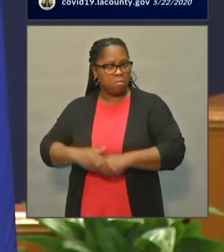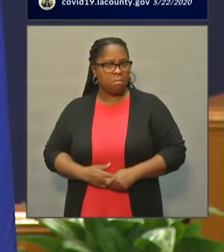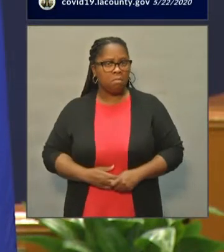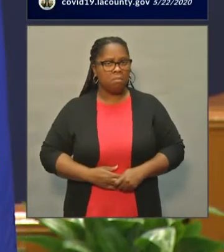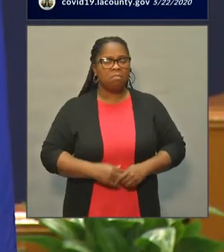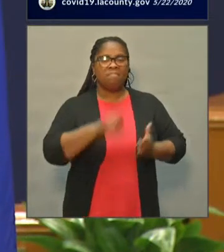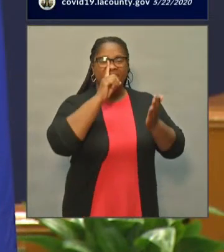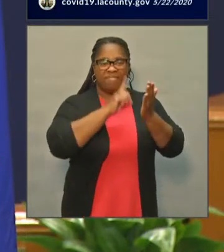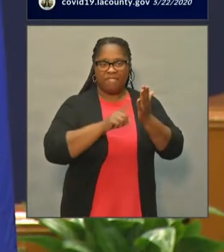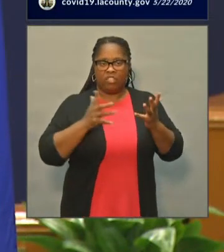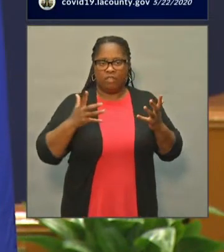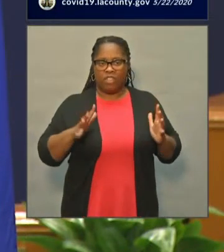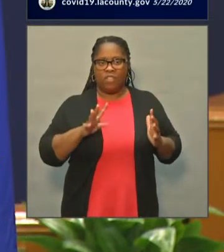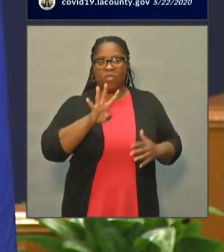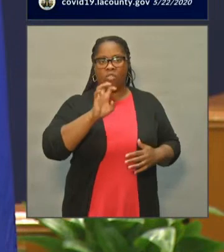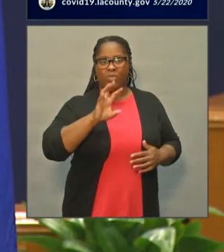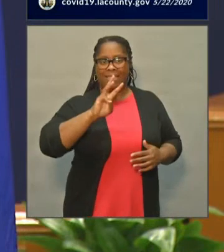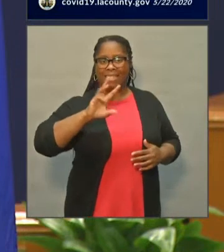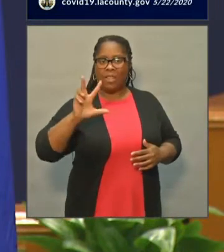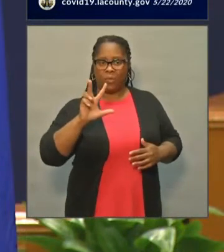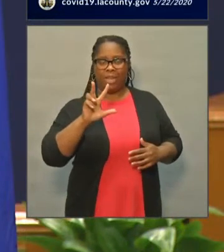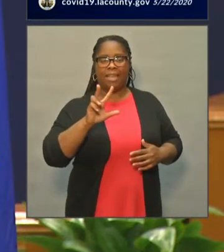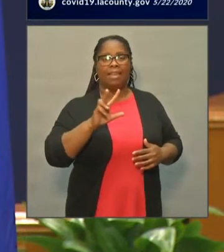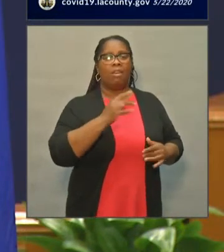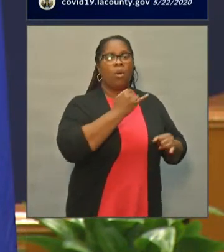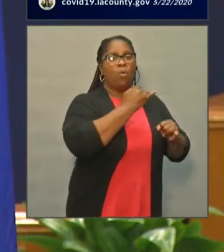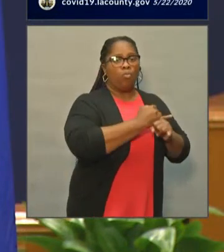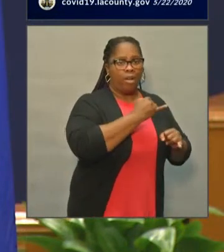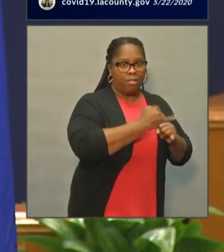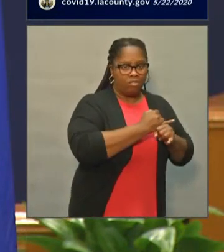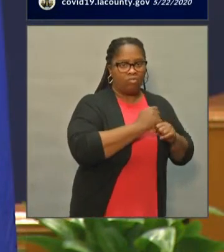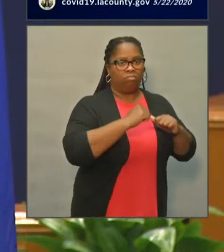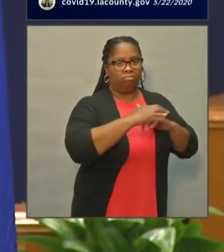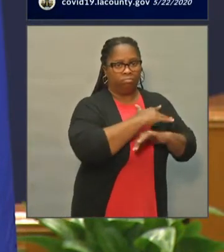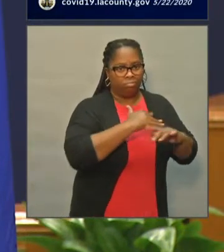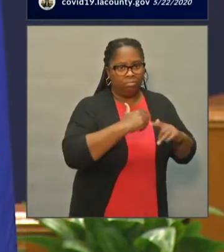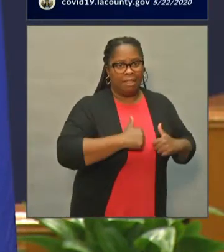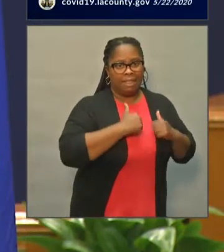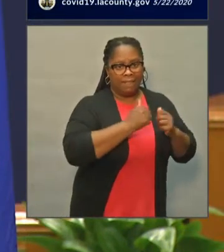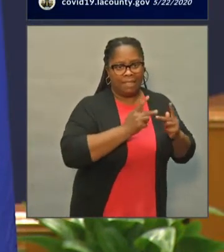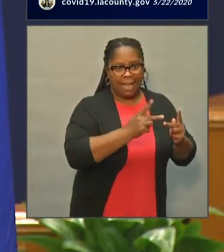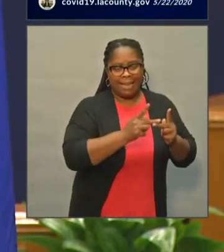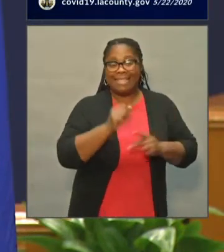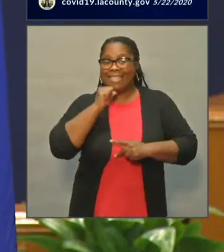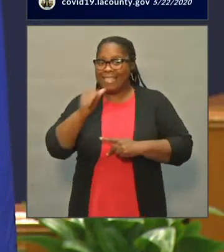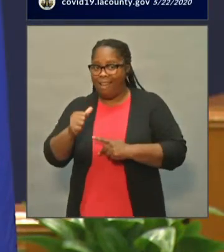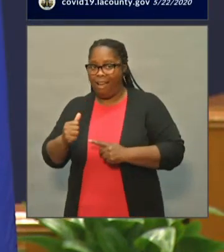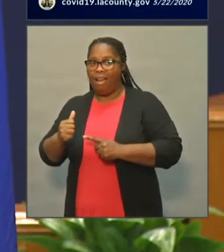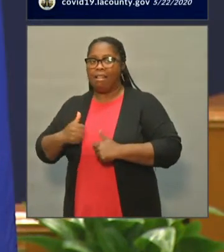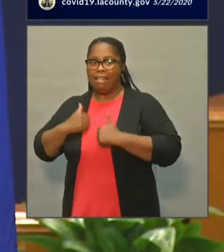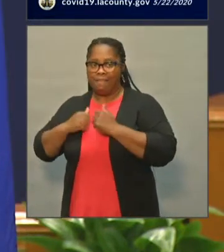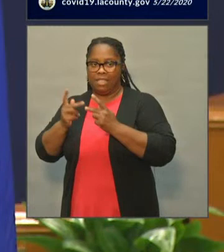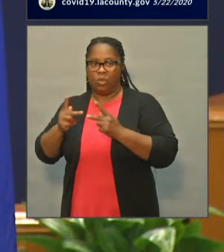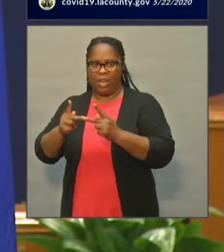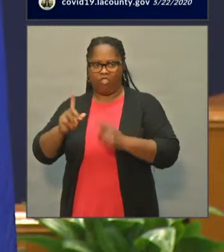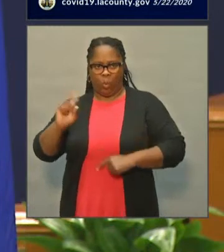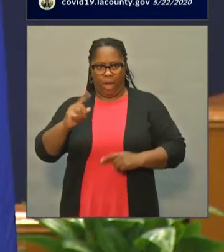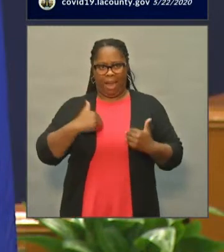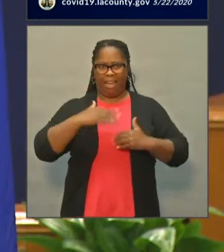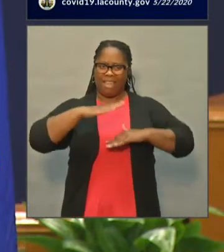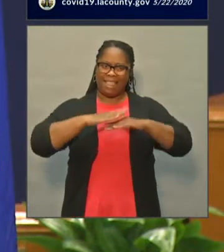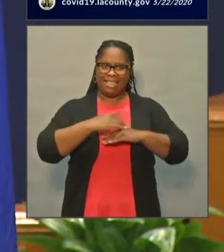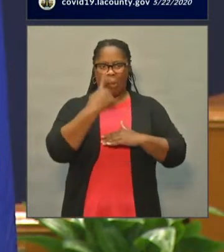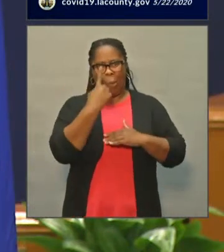163 residential congregate settings and non-residential settings with at least one confirmed or suspect case of